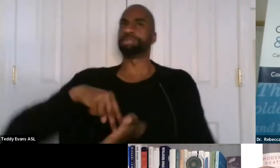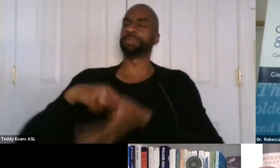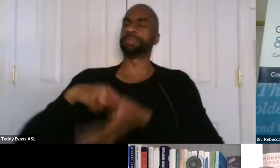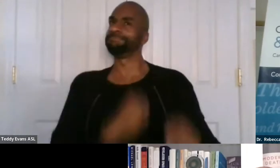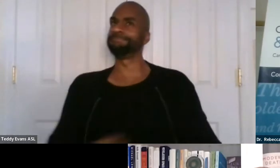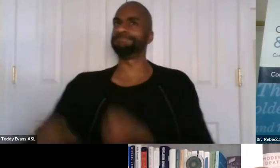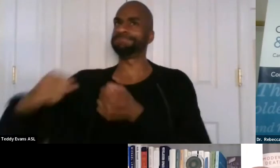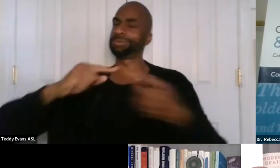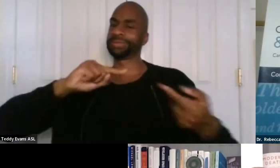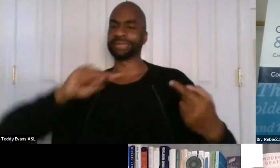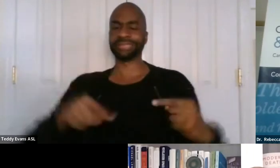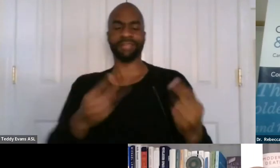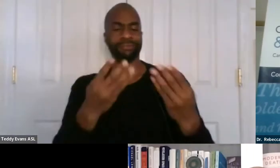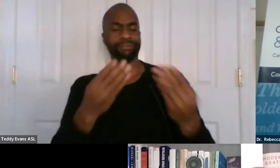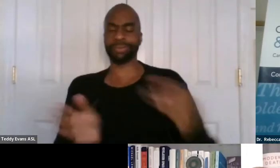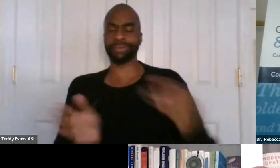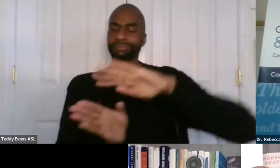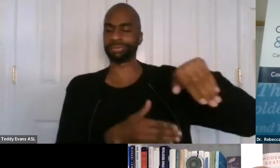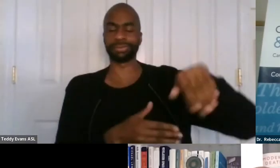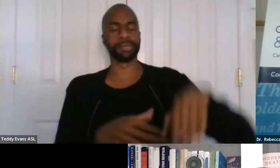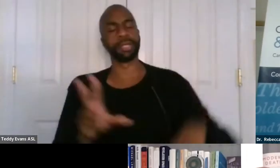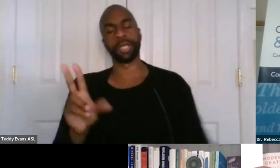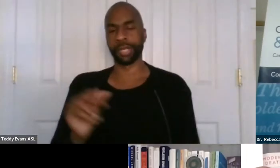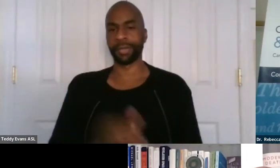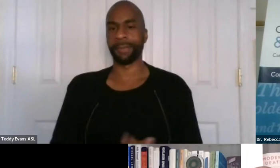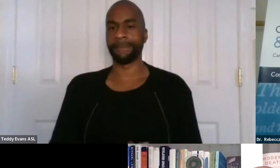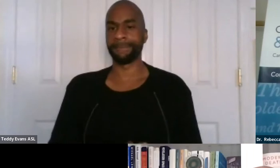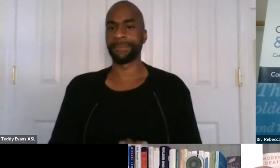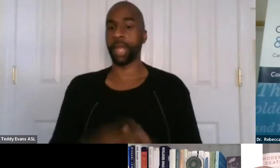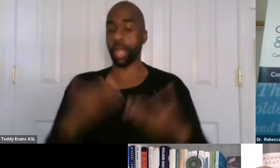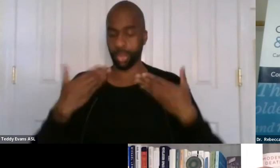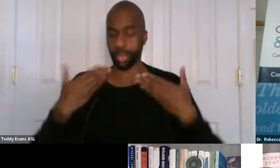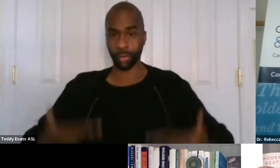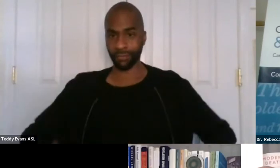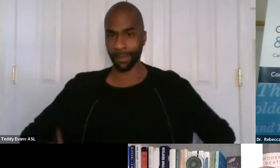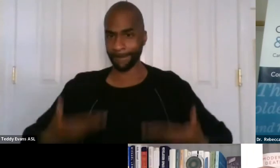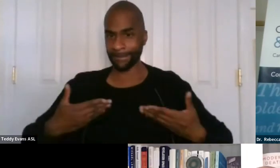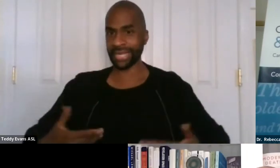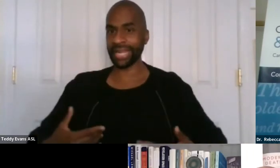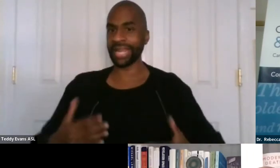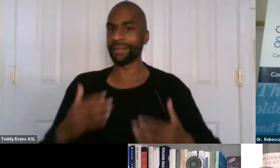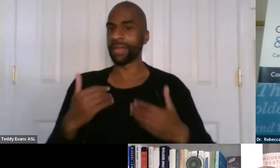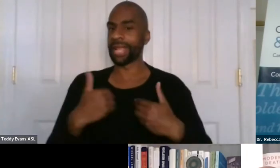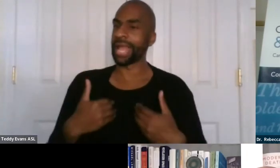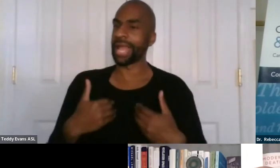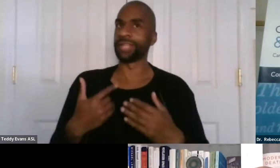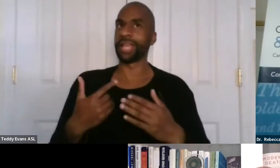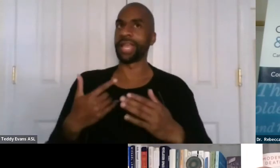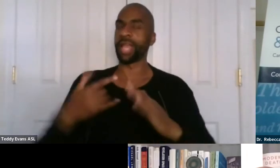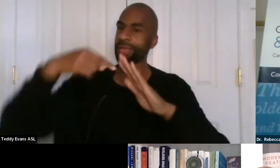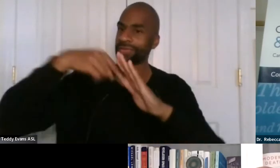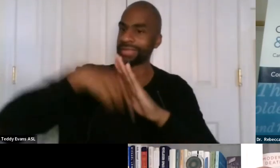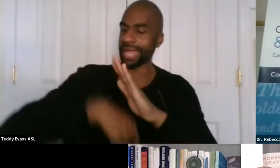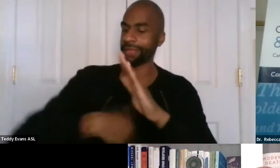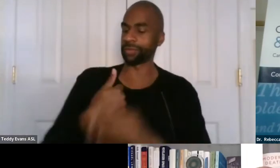I do think, and there's a lot of evidence that suggests that the human body has this great well and this great depth for being able to heal itself